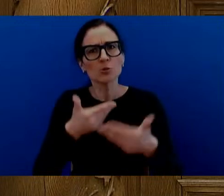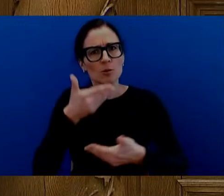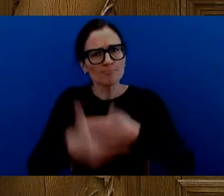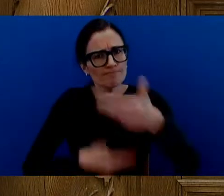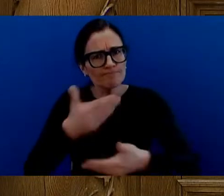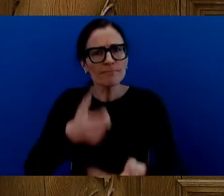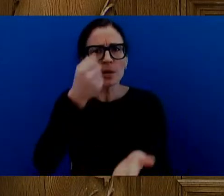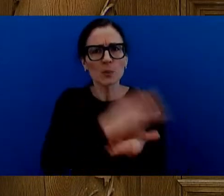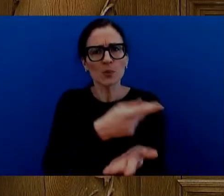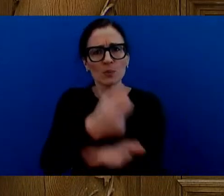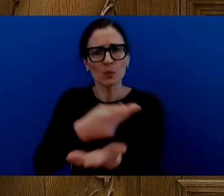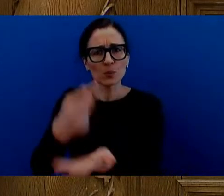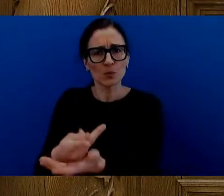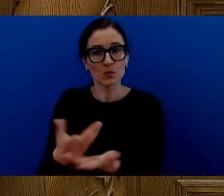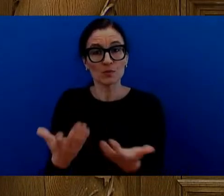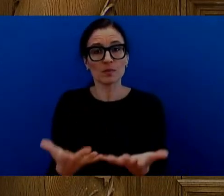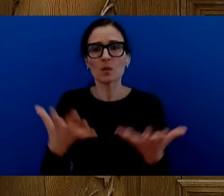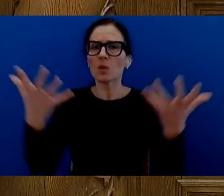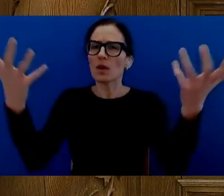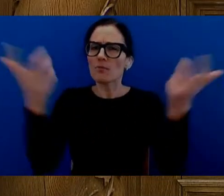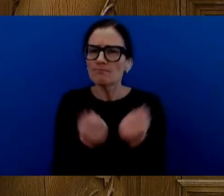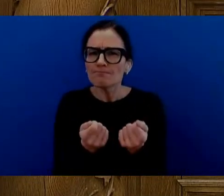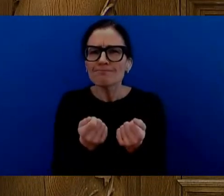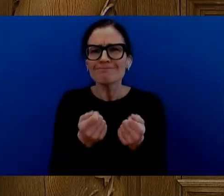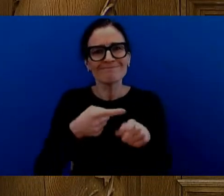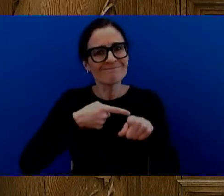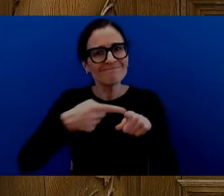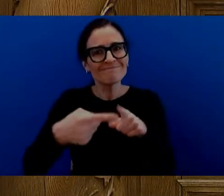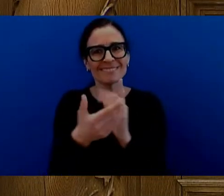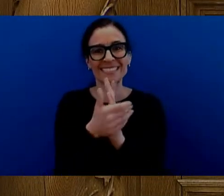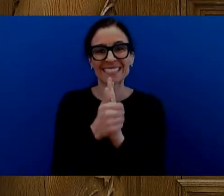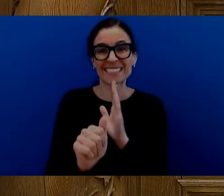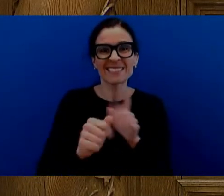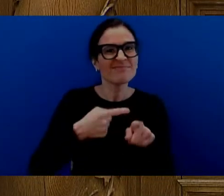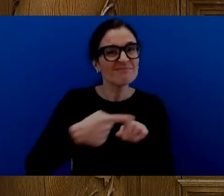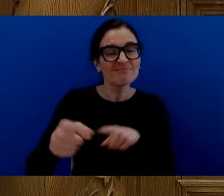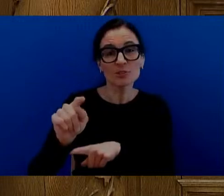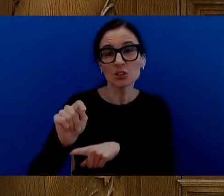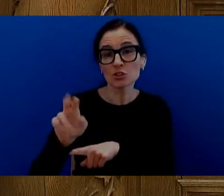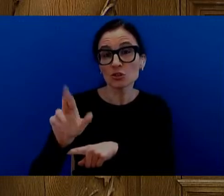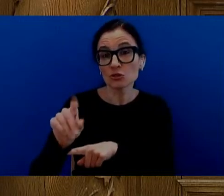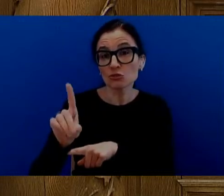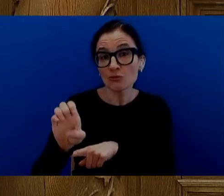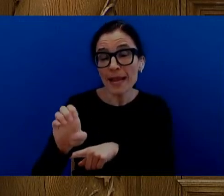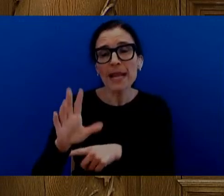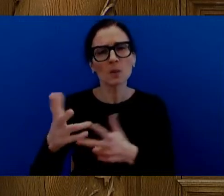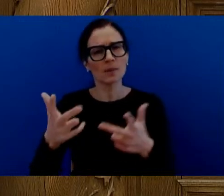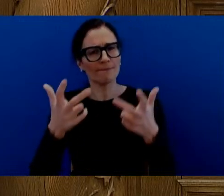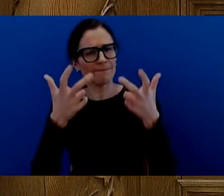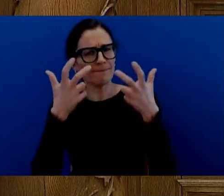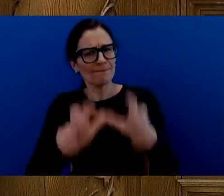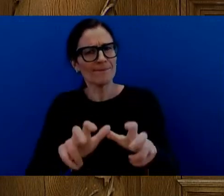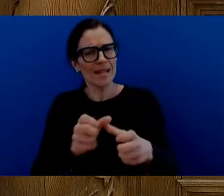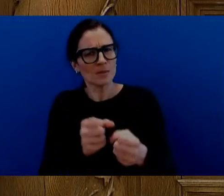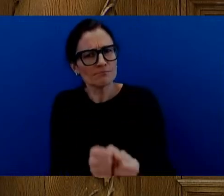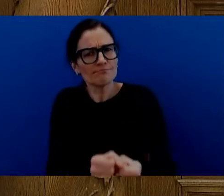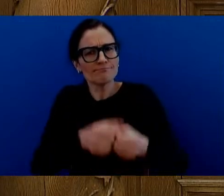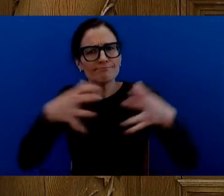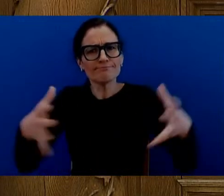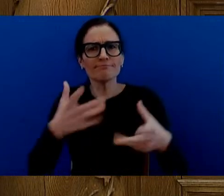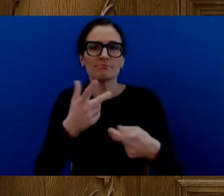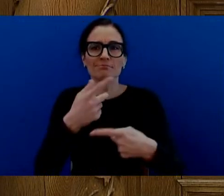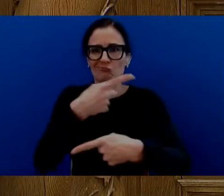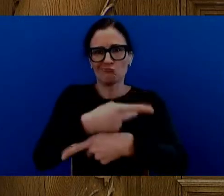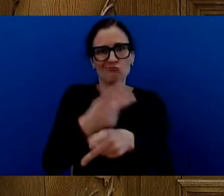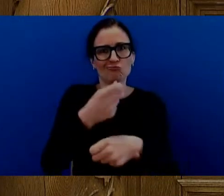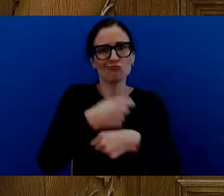while expanding our electricity production, to support emerging industries from technology to life sciences, and